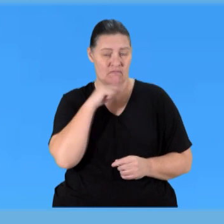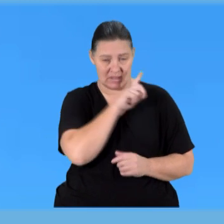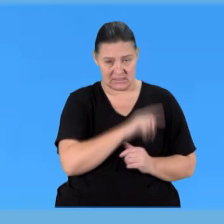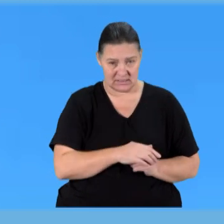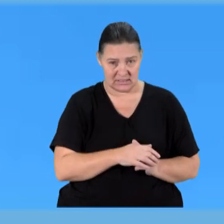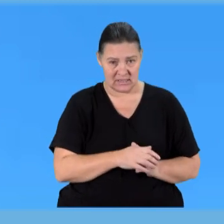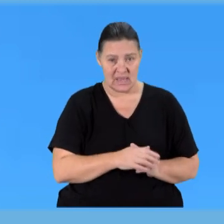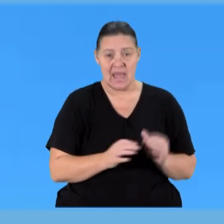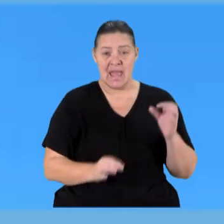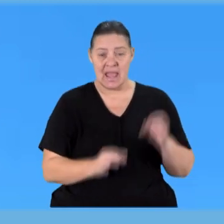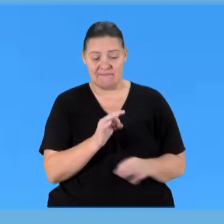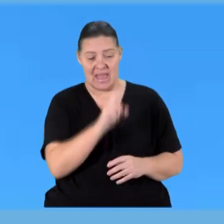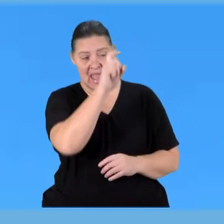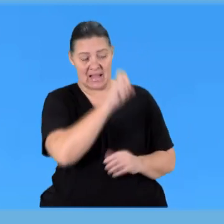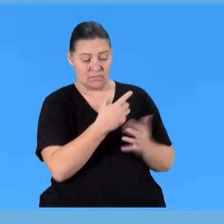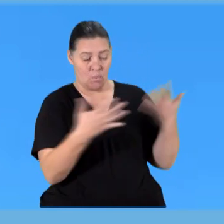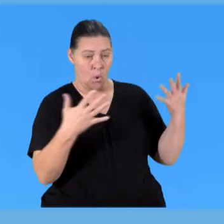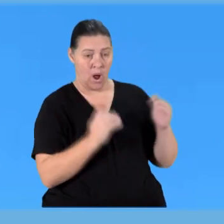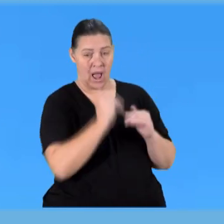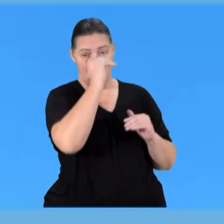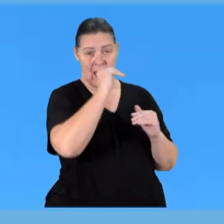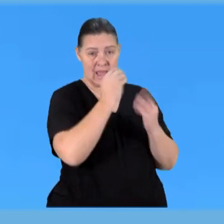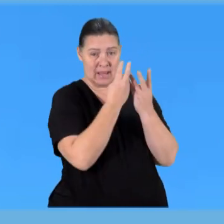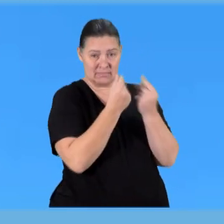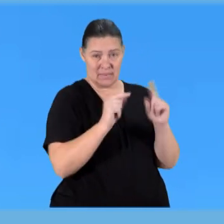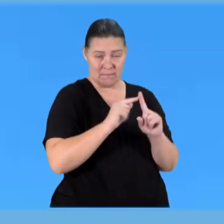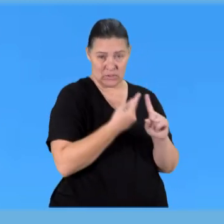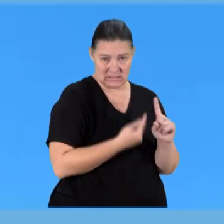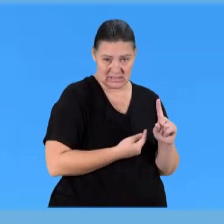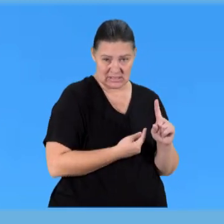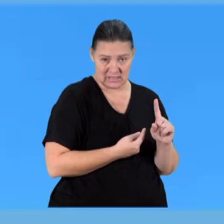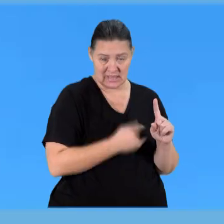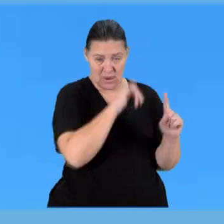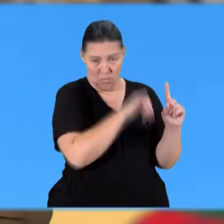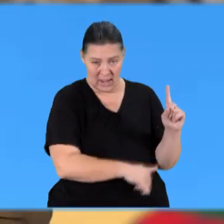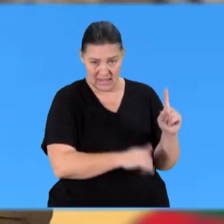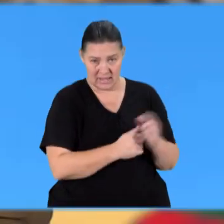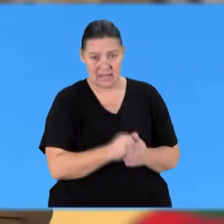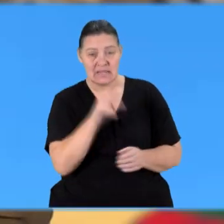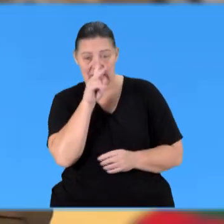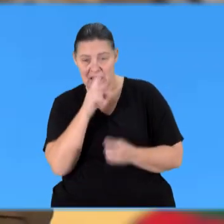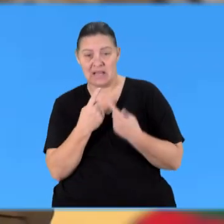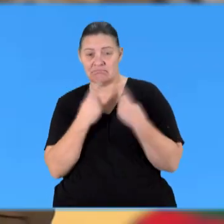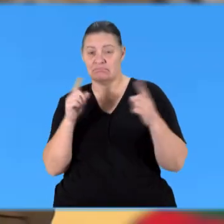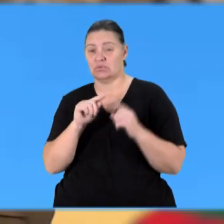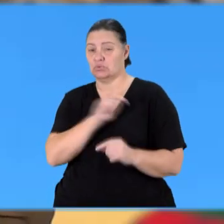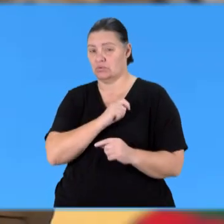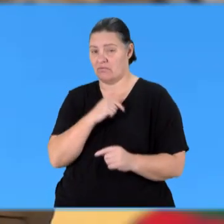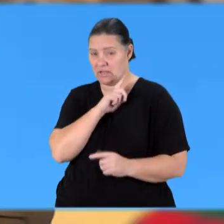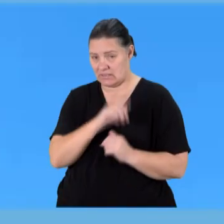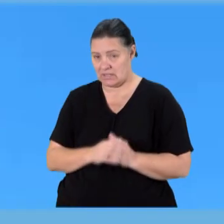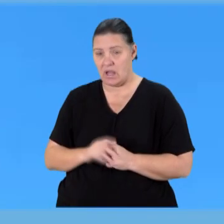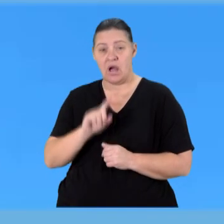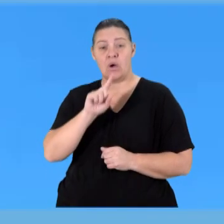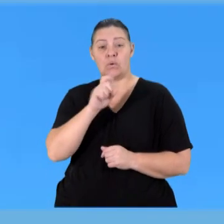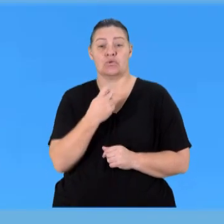statements are true or false. So if X has a higher melting point, a higher melting point than Y, let's see if these statements are true or